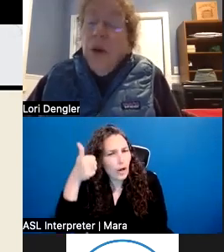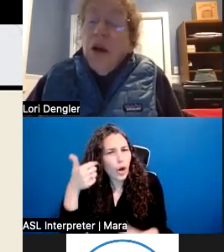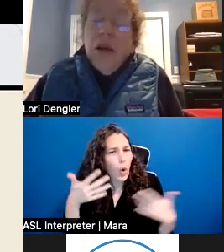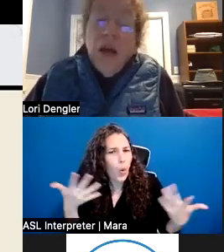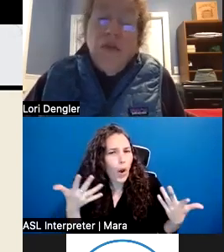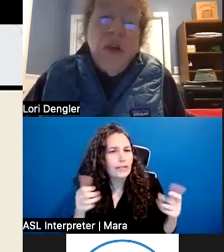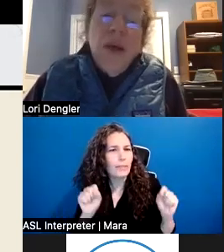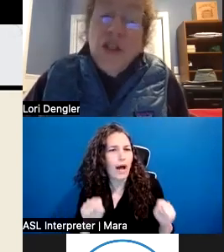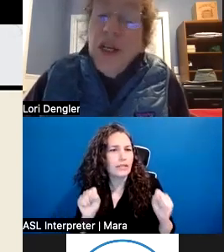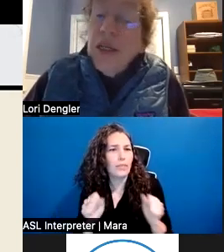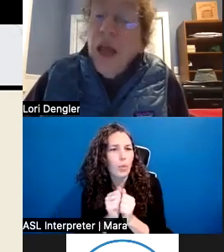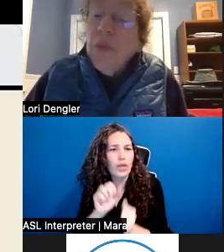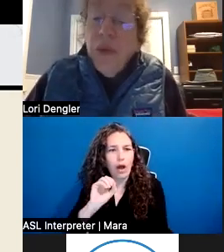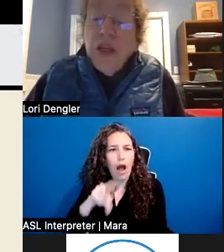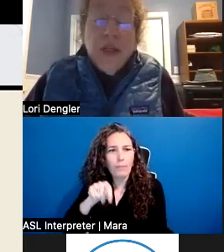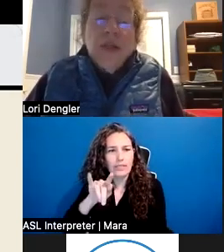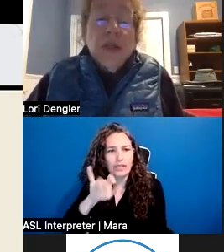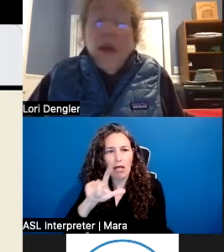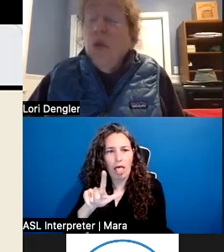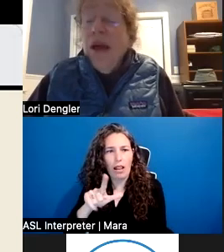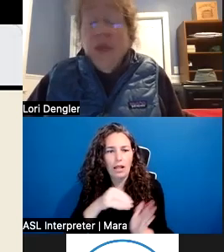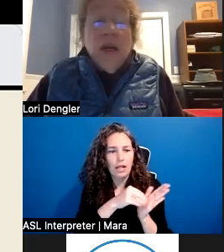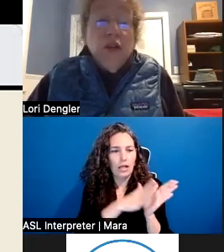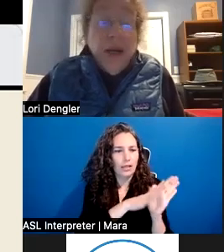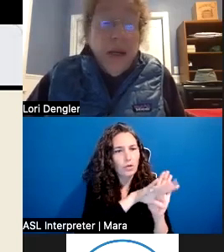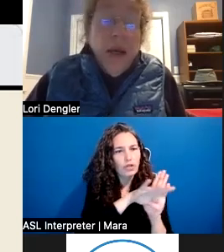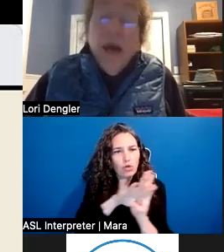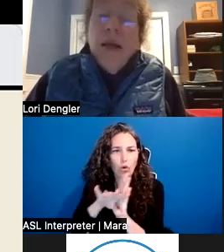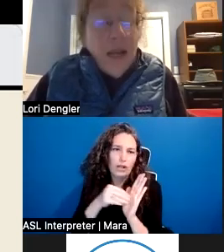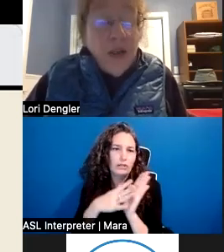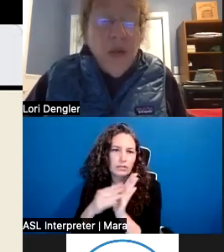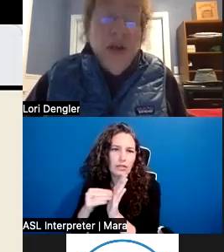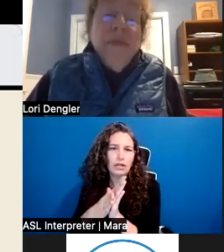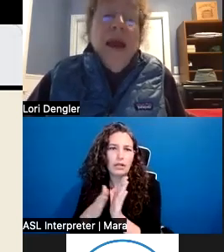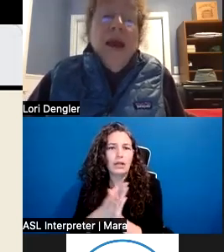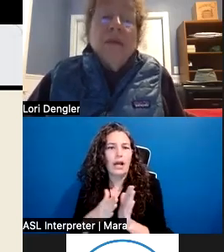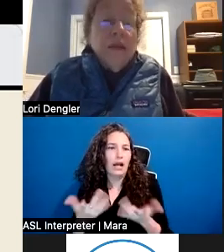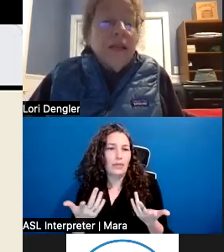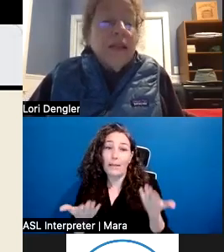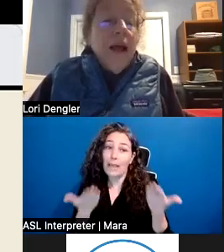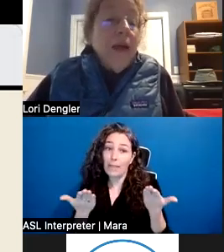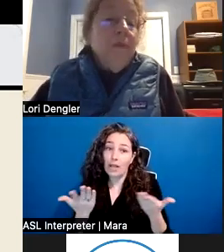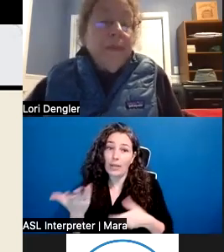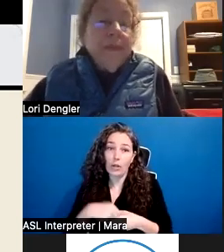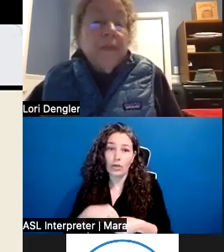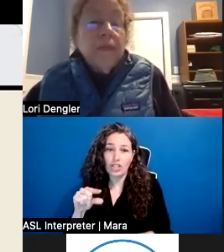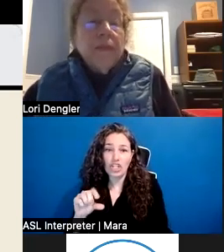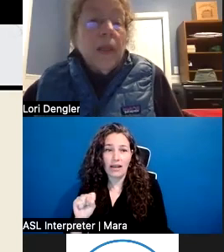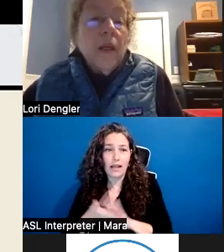become part of USGS operations around the country. Stay tuned on that. Next slide.